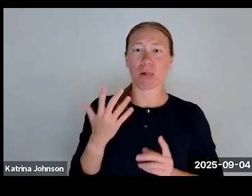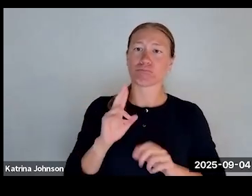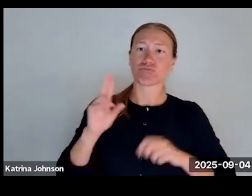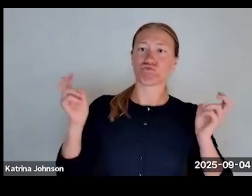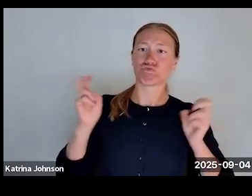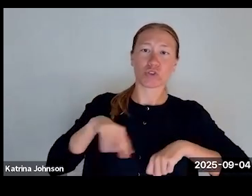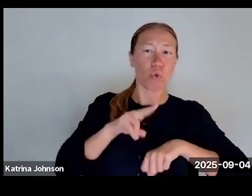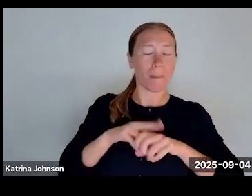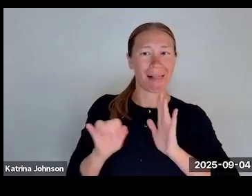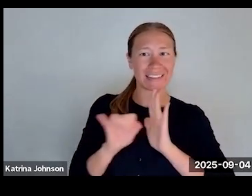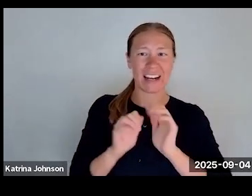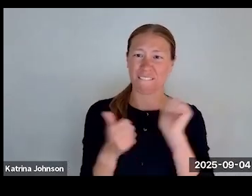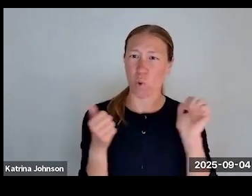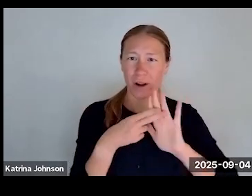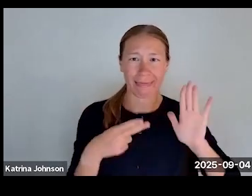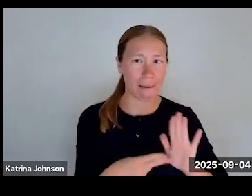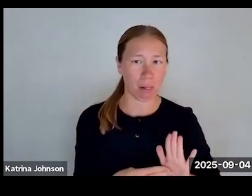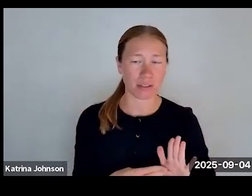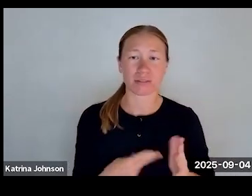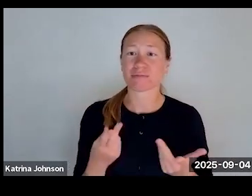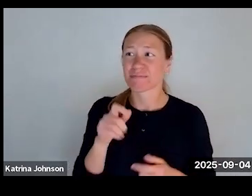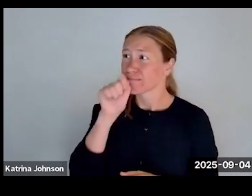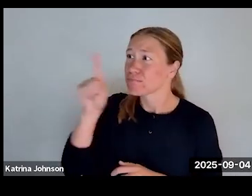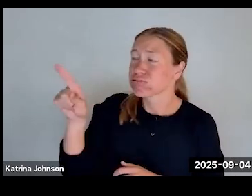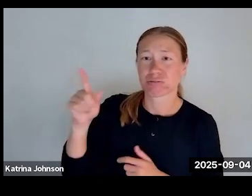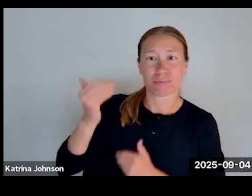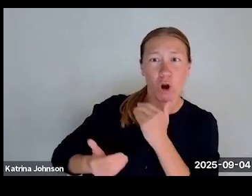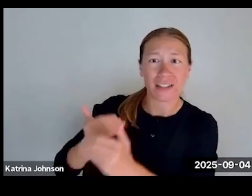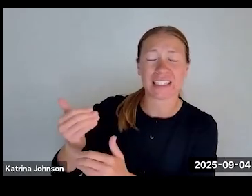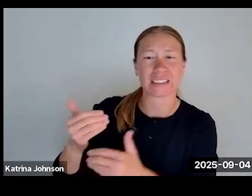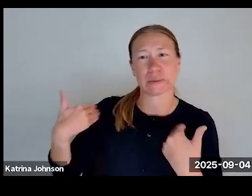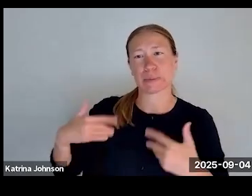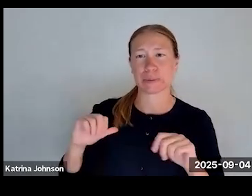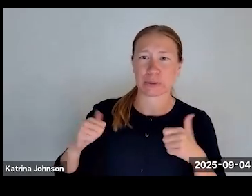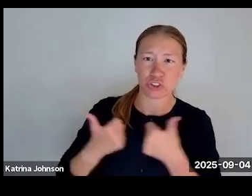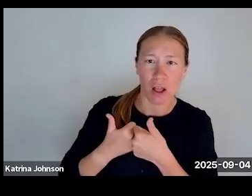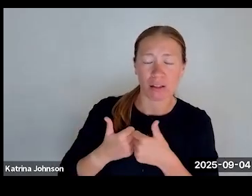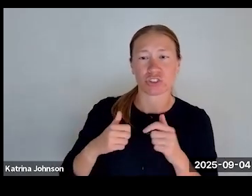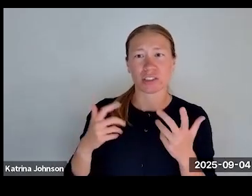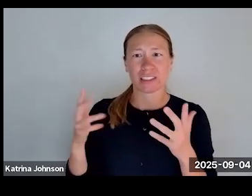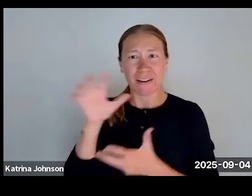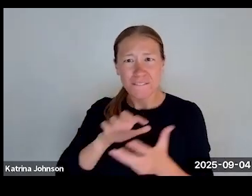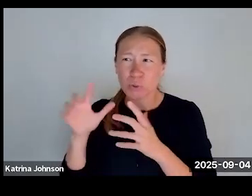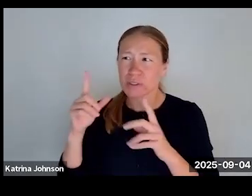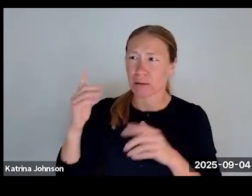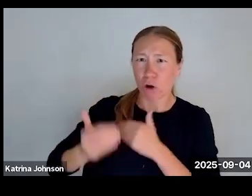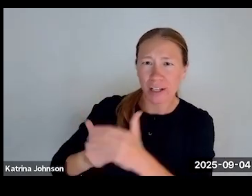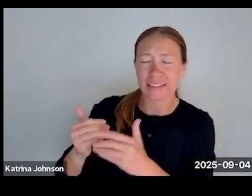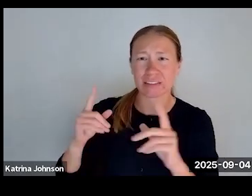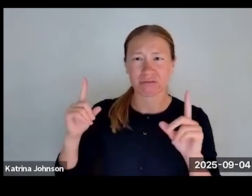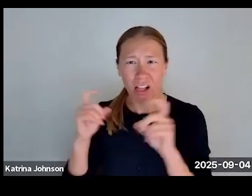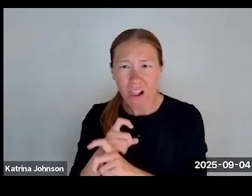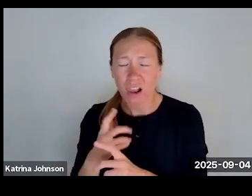altogether. Disclosure itself can be difficult. Processes can feel confusing, and students may struggle